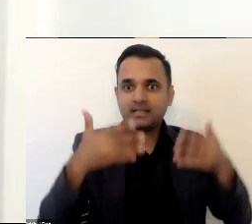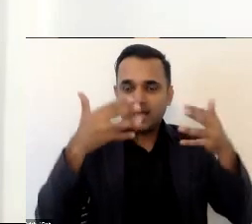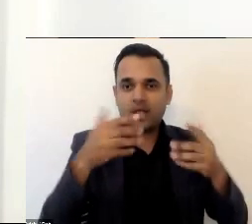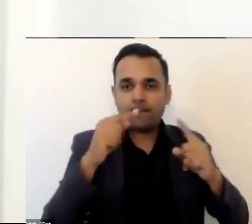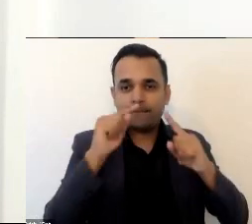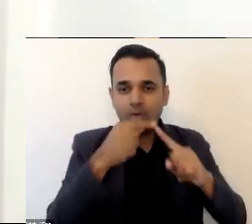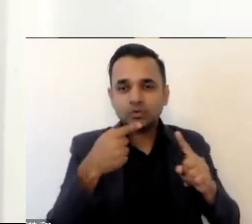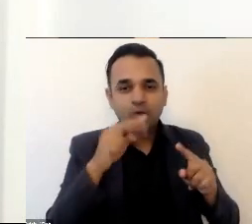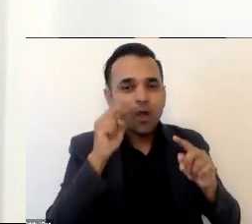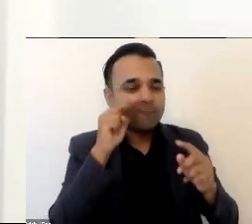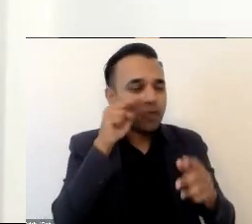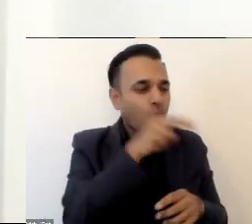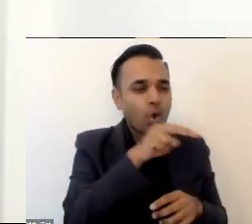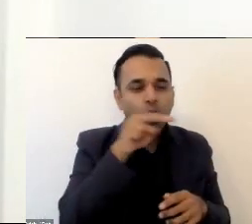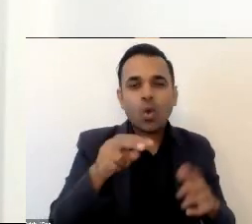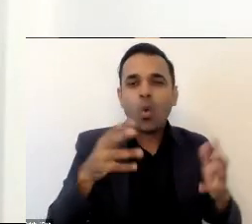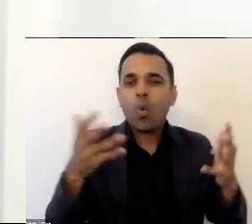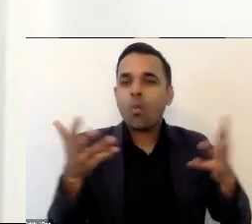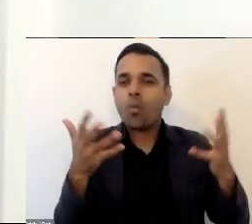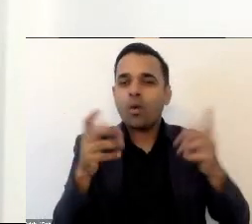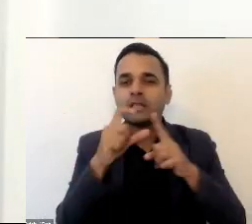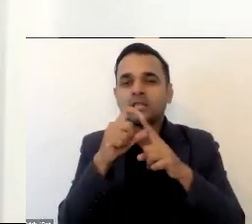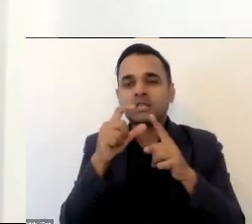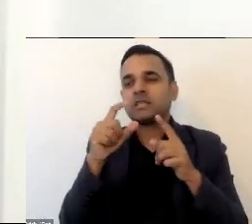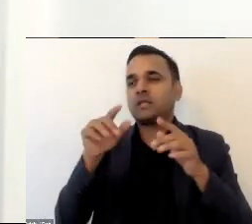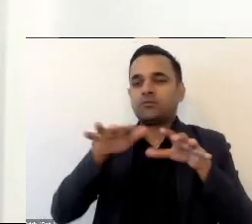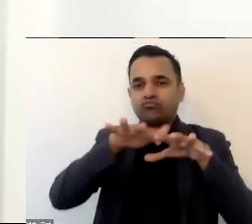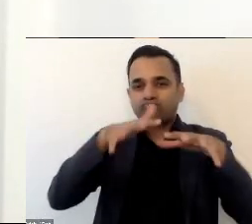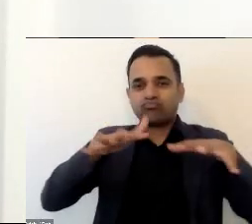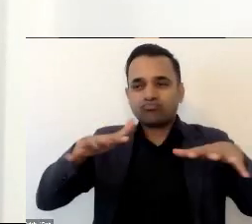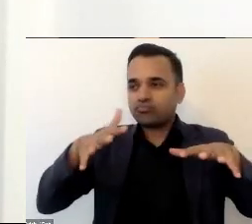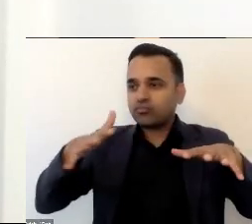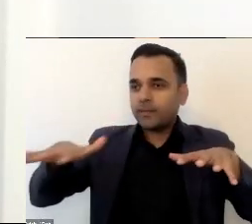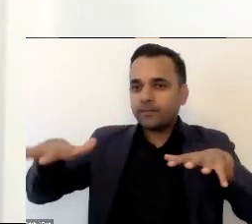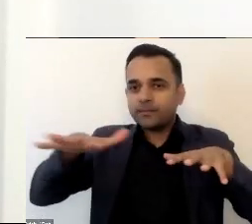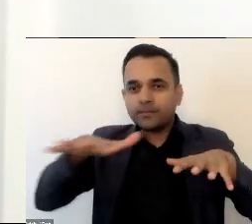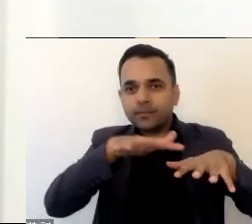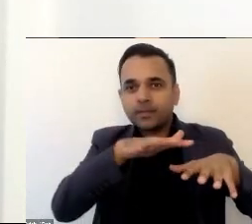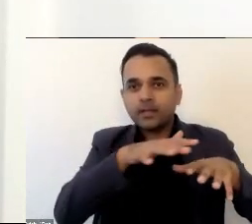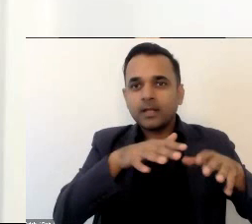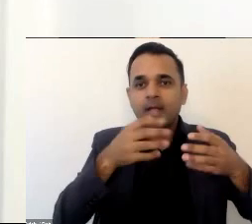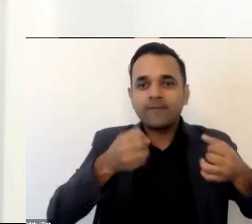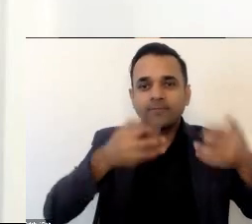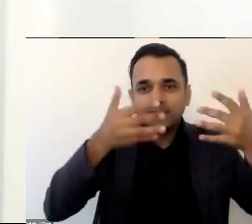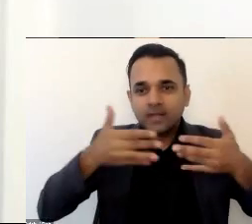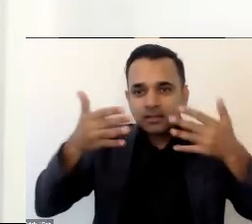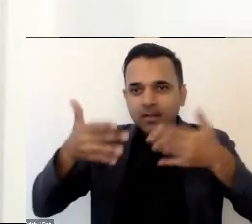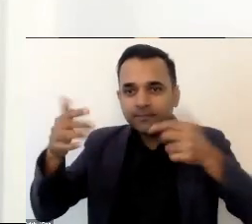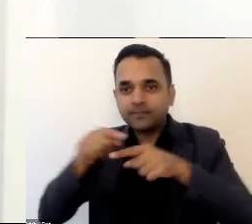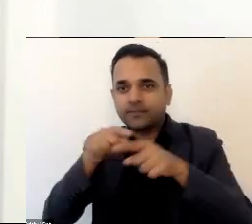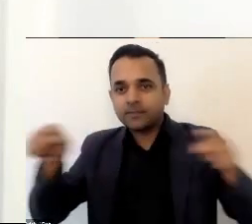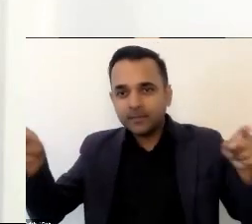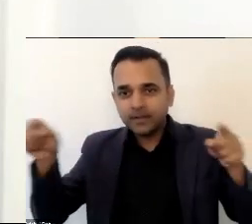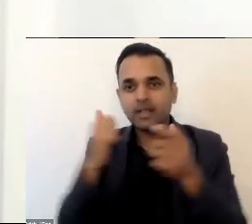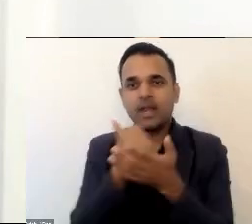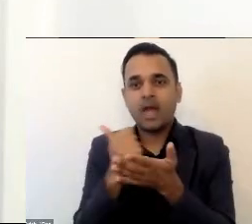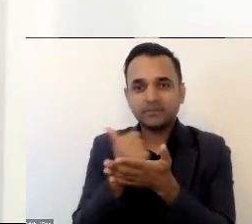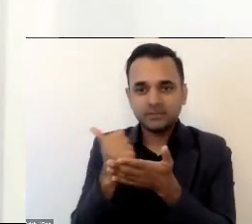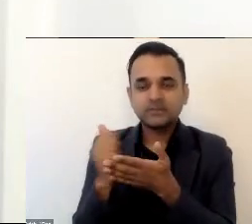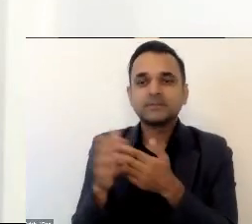doing. And so they had features in there such as gender, postcode,